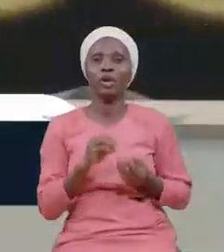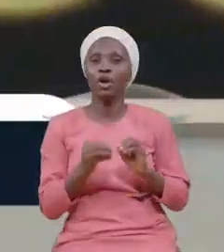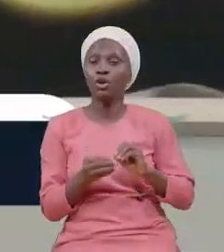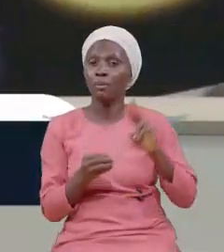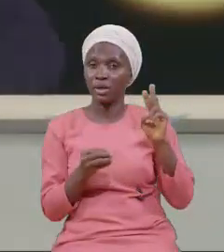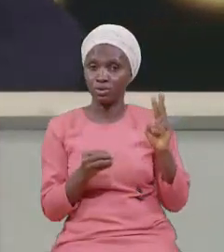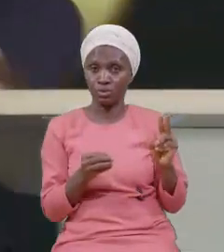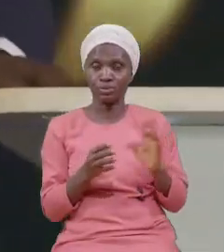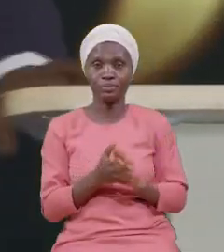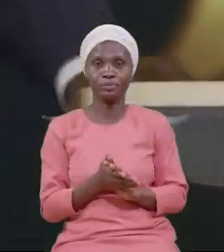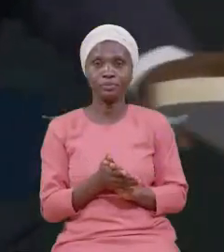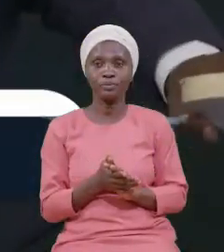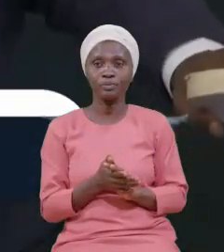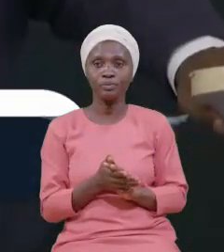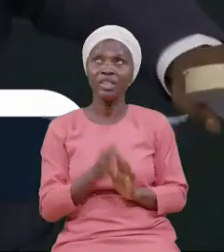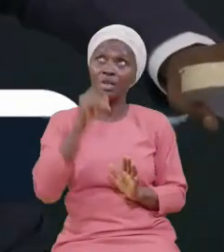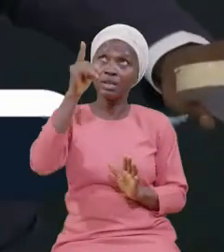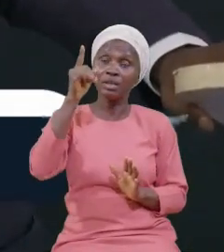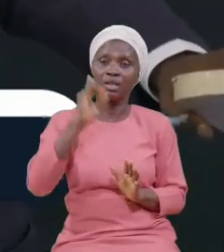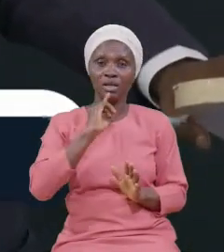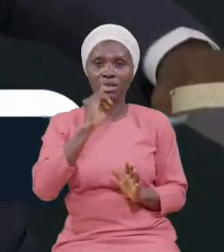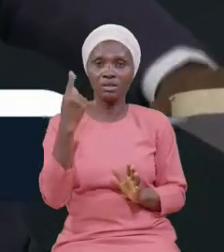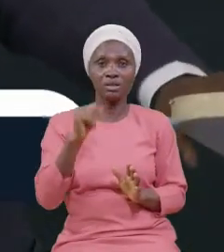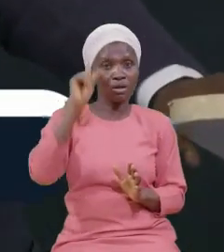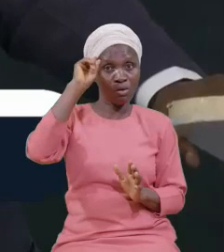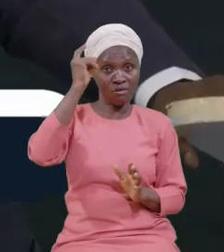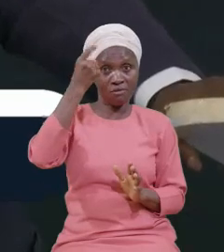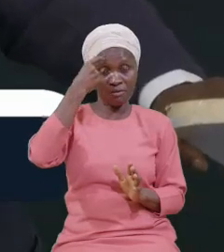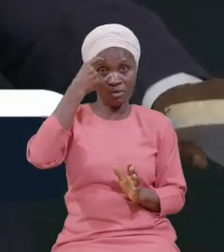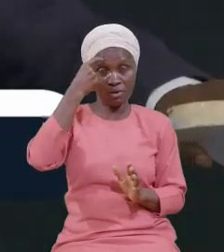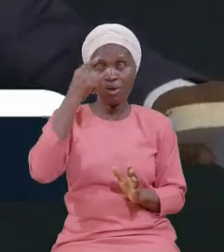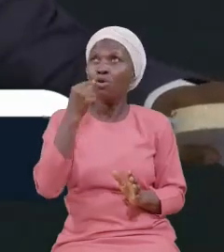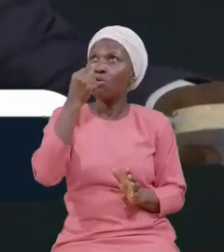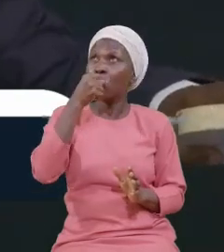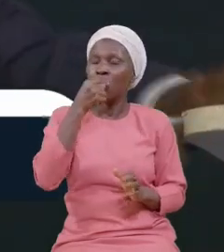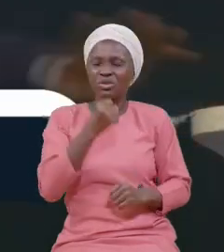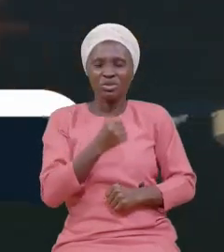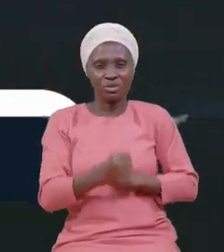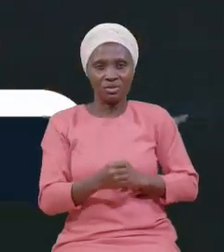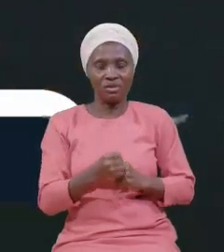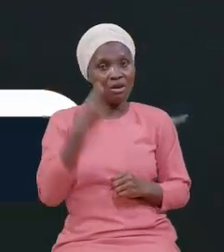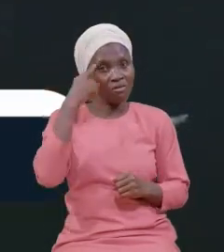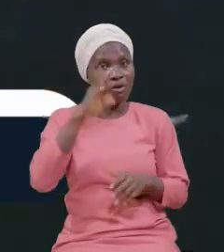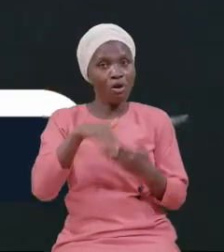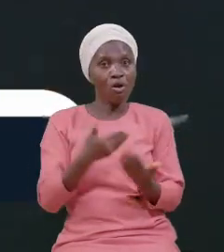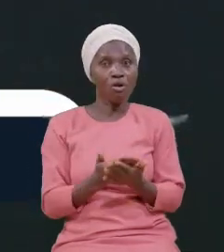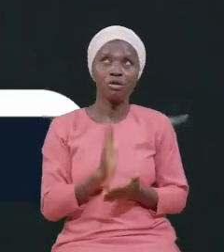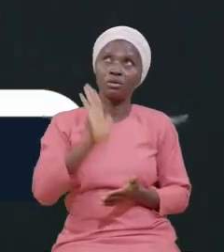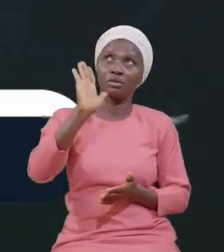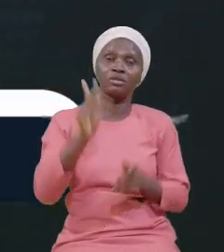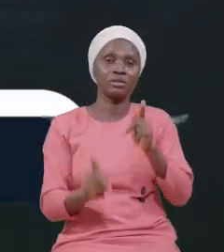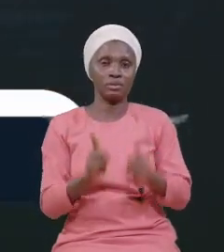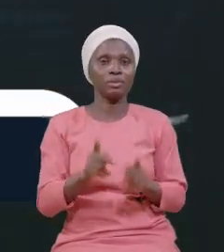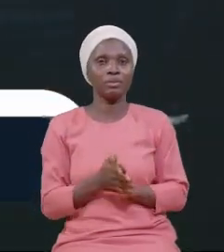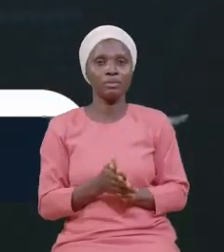he is the governor who suffered for all his subjects. Think about